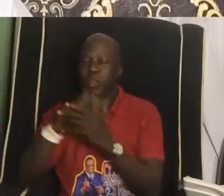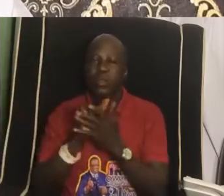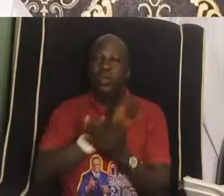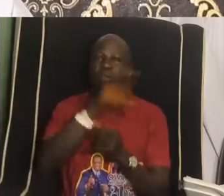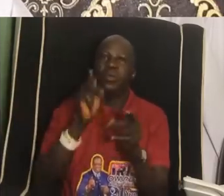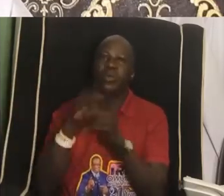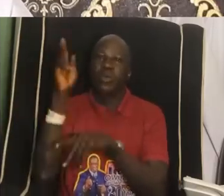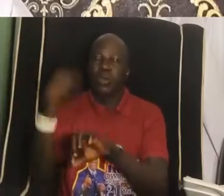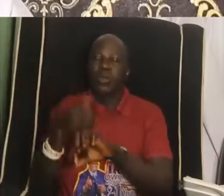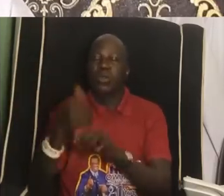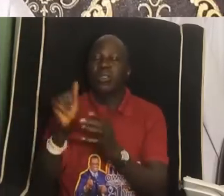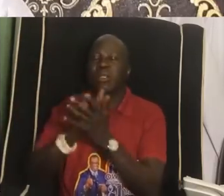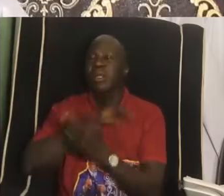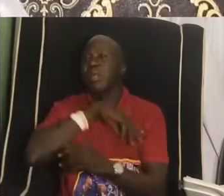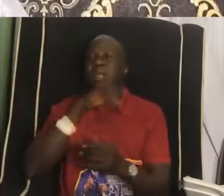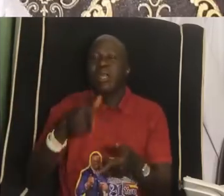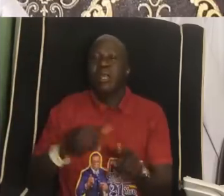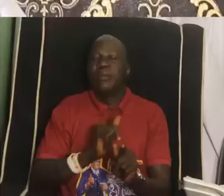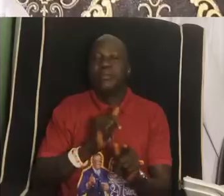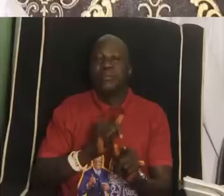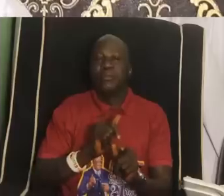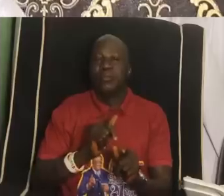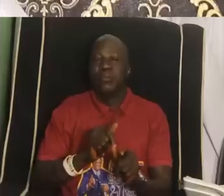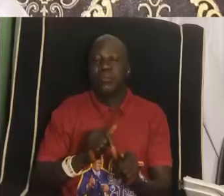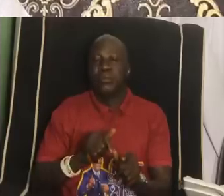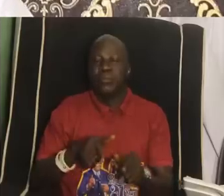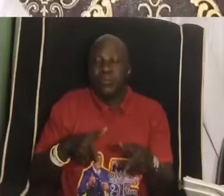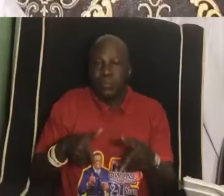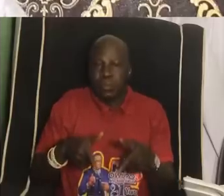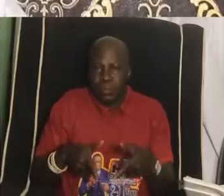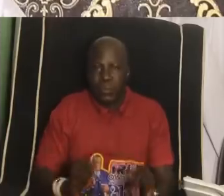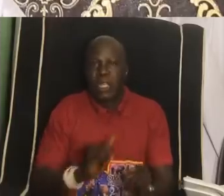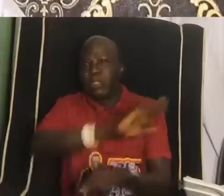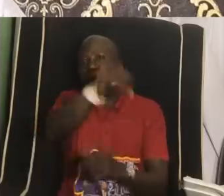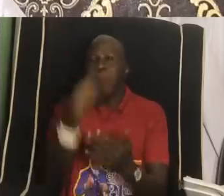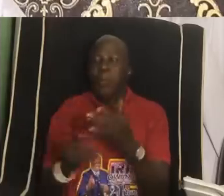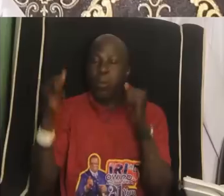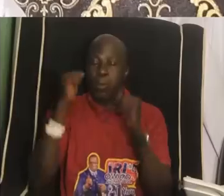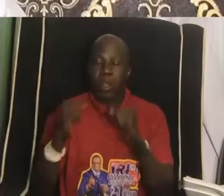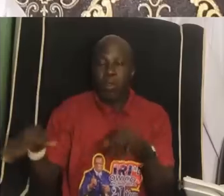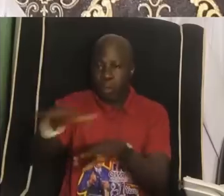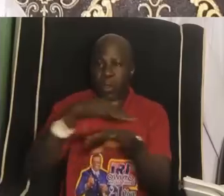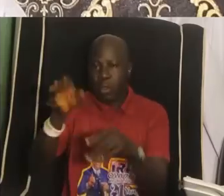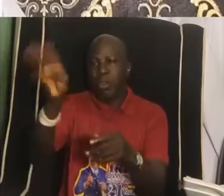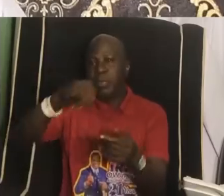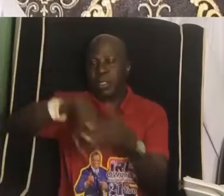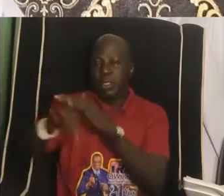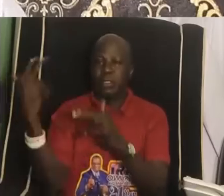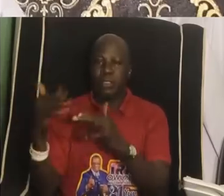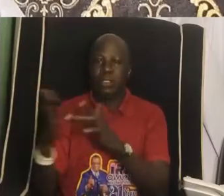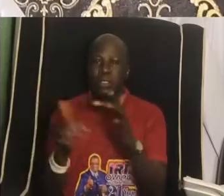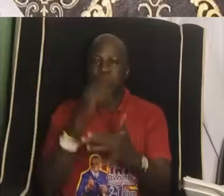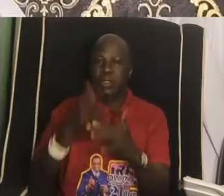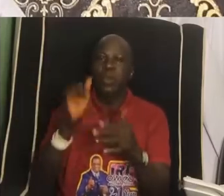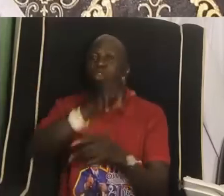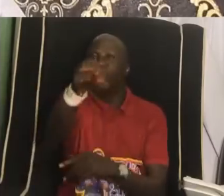the wicked one in the spirit of nightmare. Je ki agbara re ko bori re lo loruko Jesu. Let your power overcome them today in Jesus. Iwo